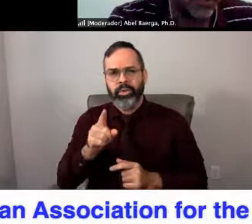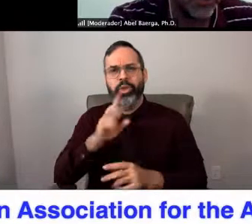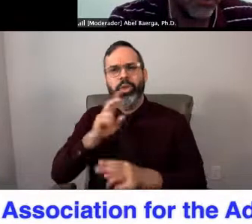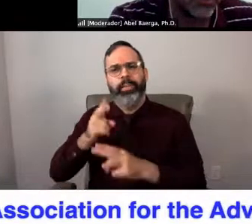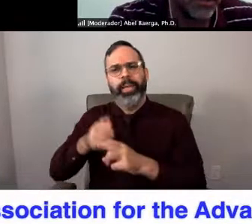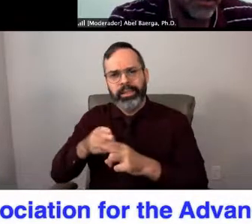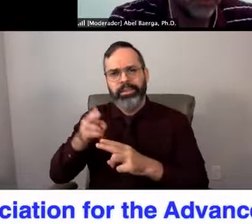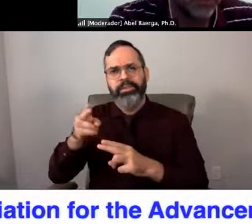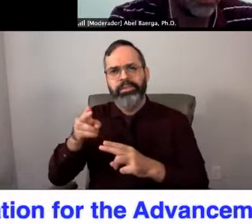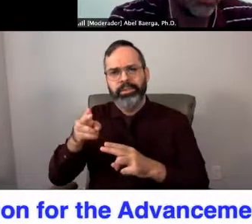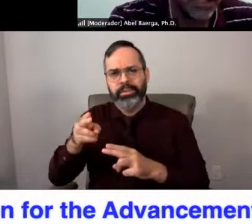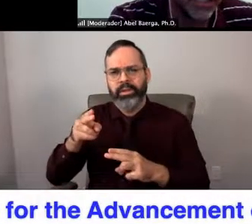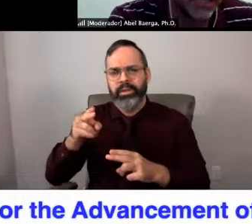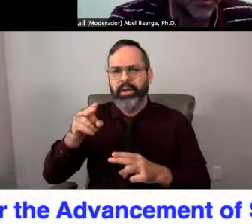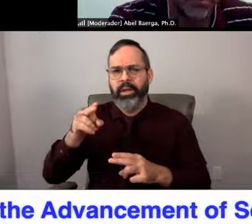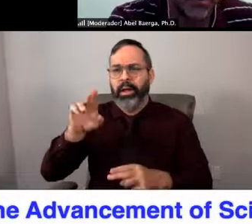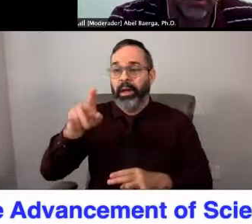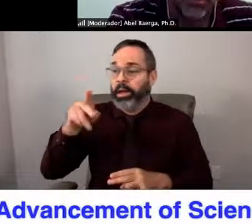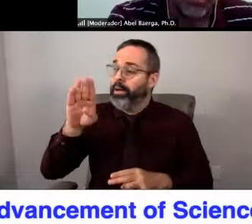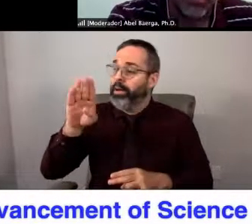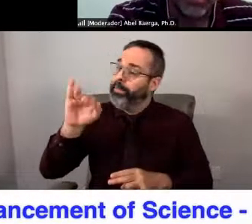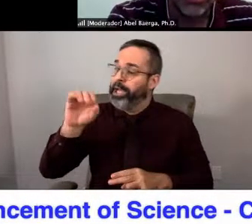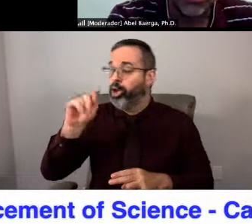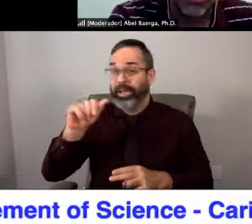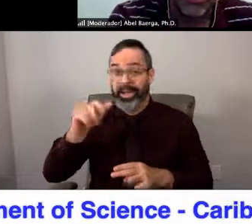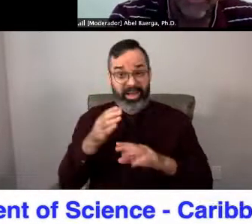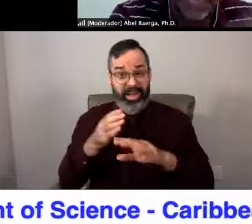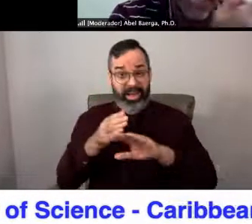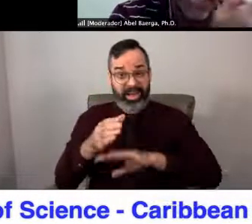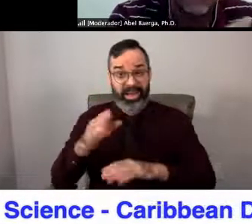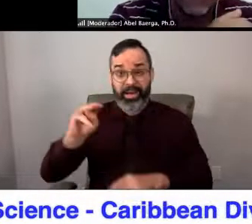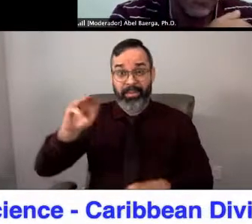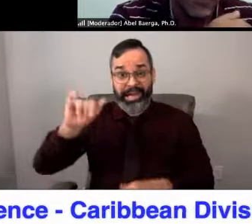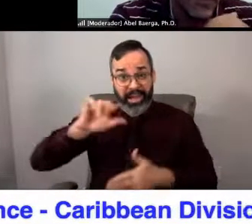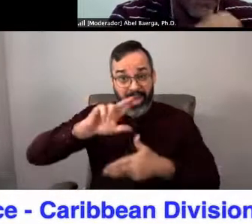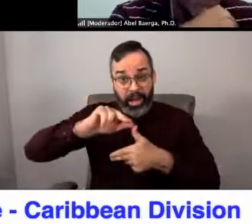fungal biota post-Maria, but did you have